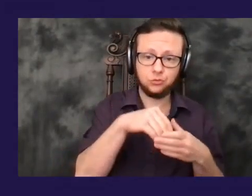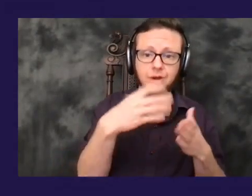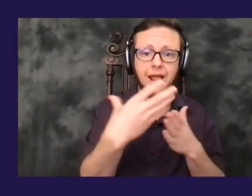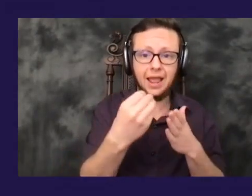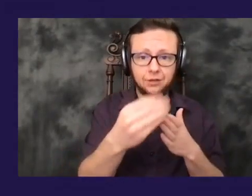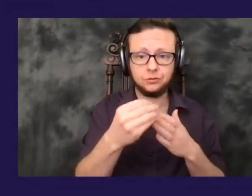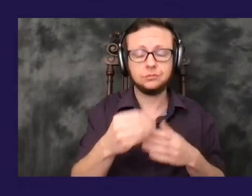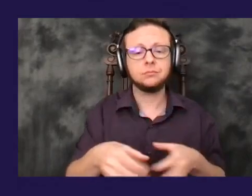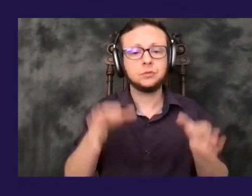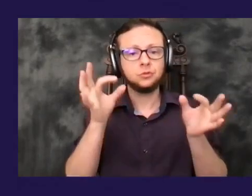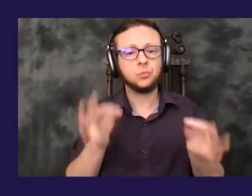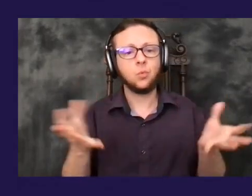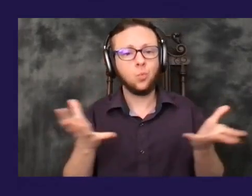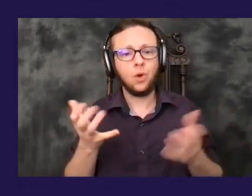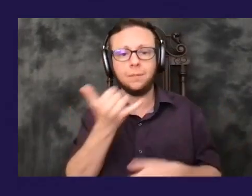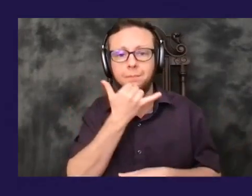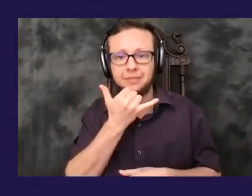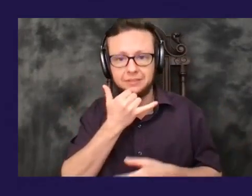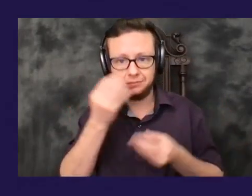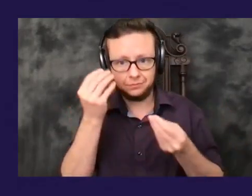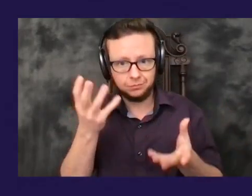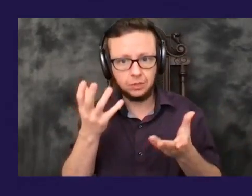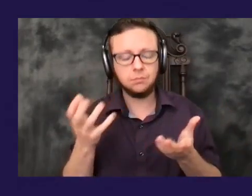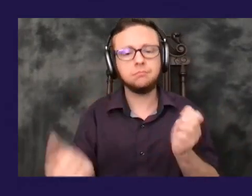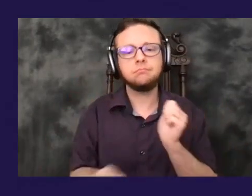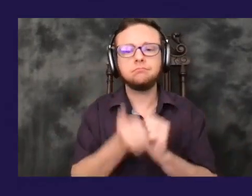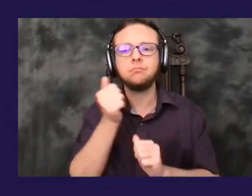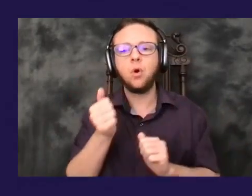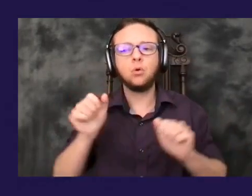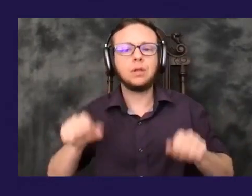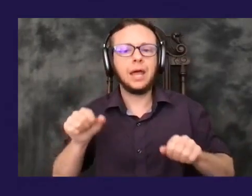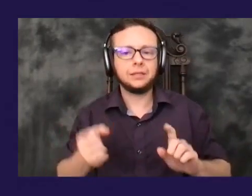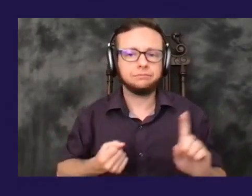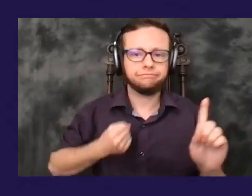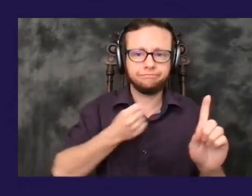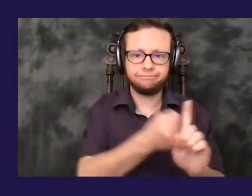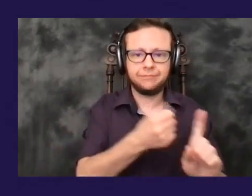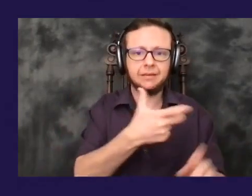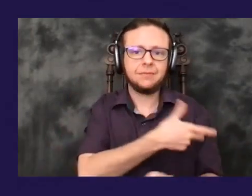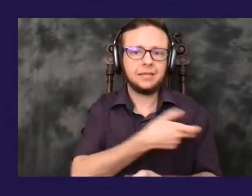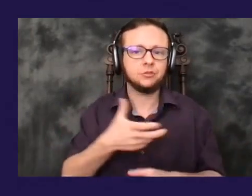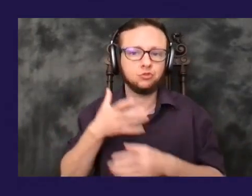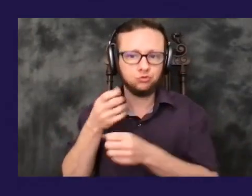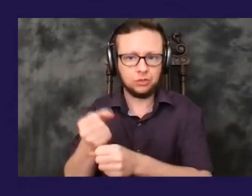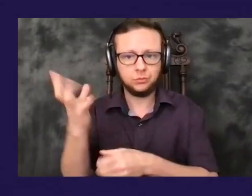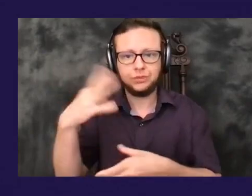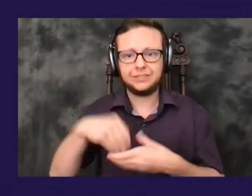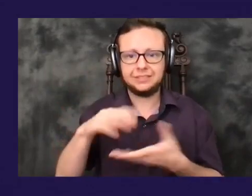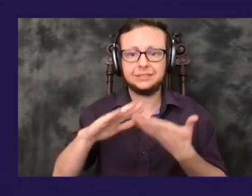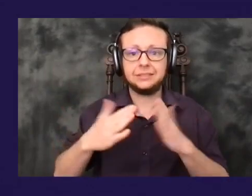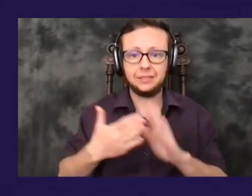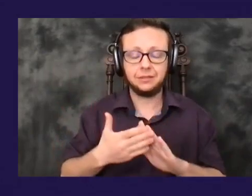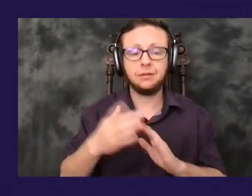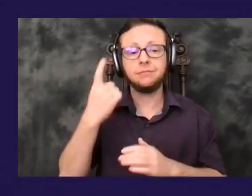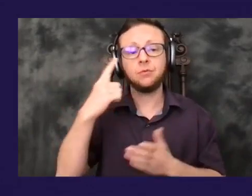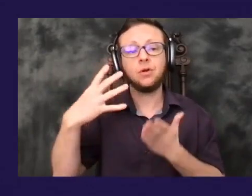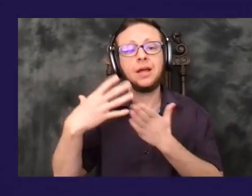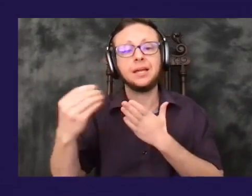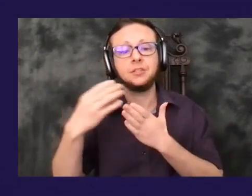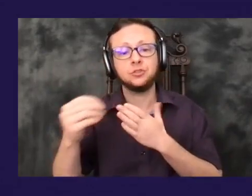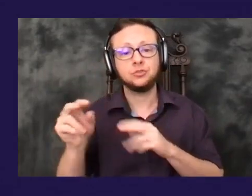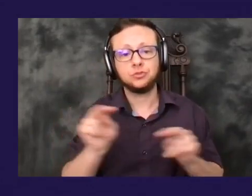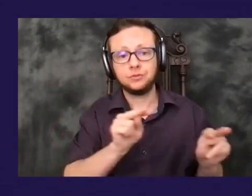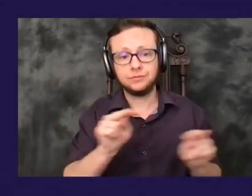what misinformation was most likely to impact vaccine confidence in the city. For external surveillance sources, we use